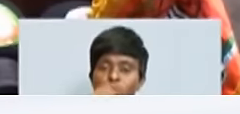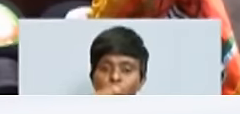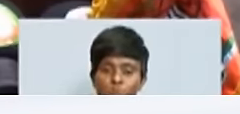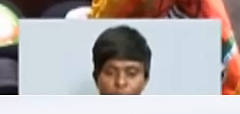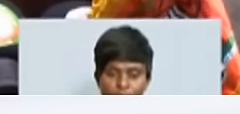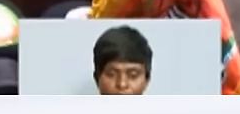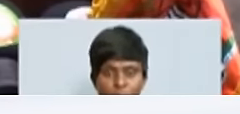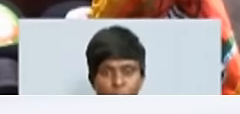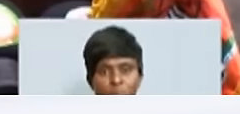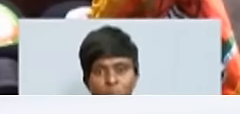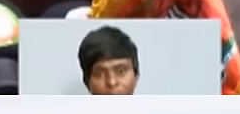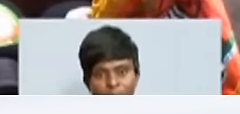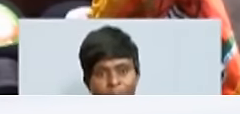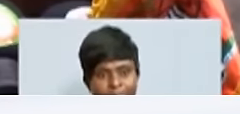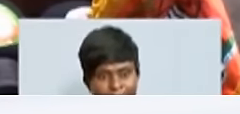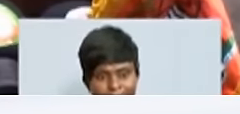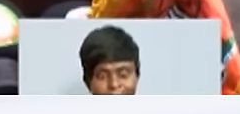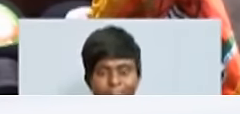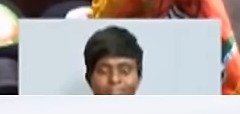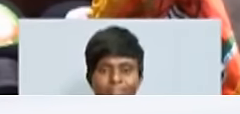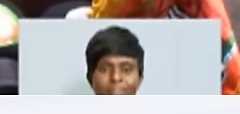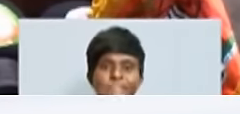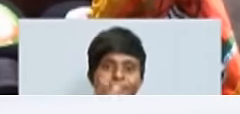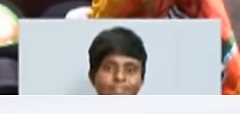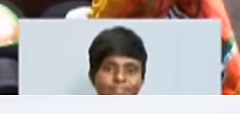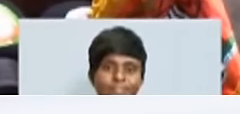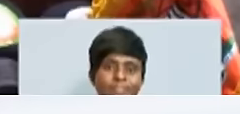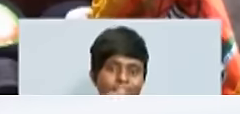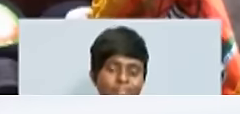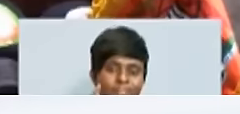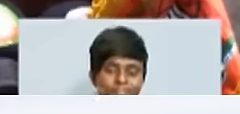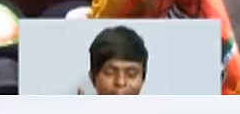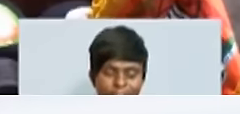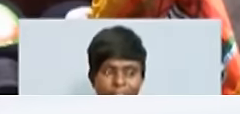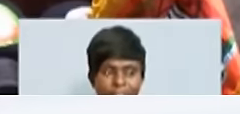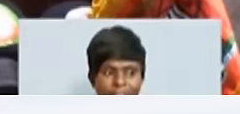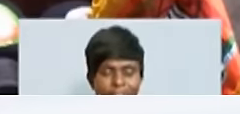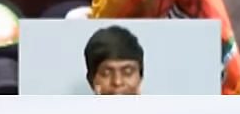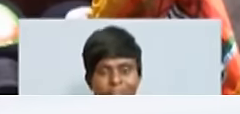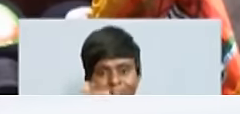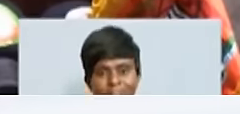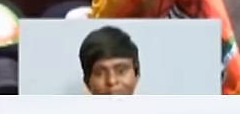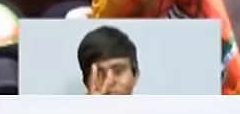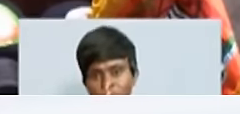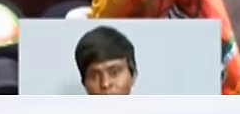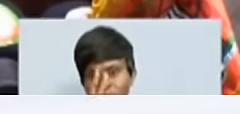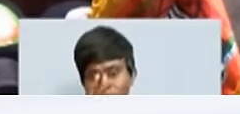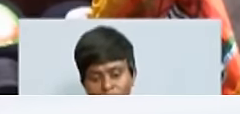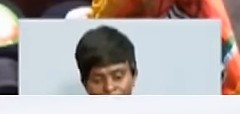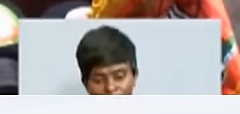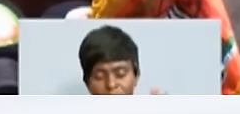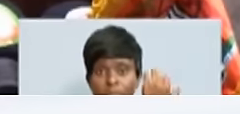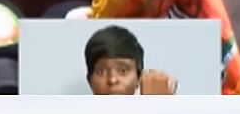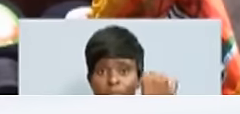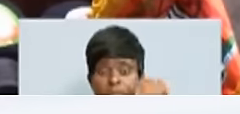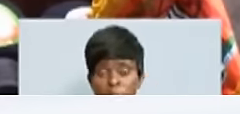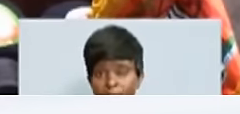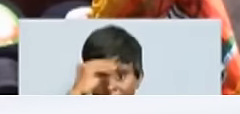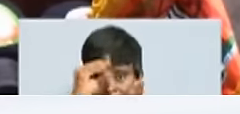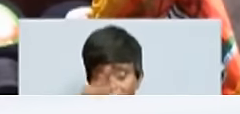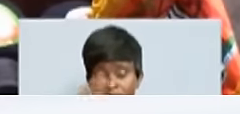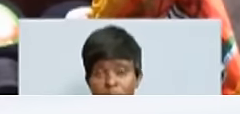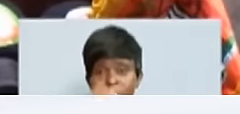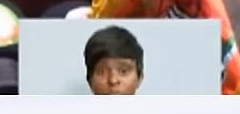foods while supporting local farmers. To this effect, over 2.2 million vulnerable learners